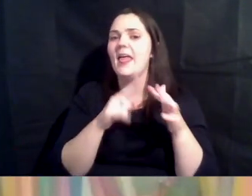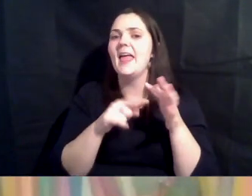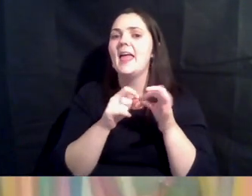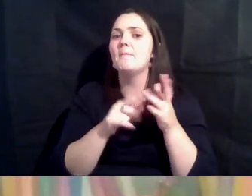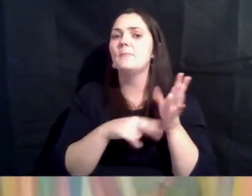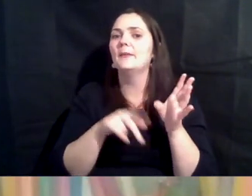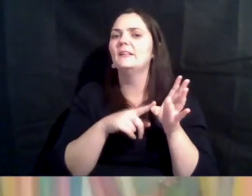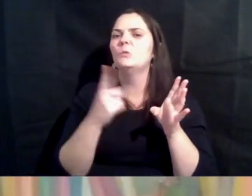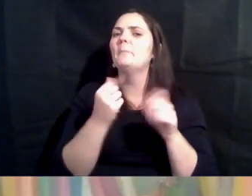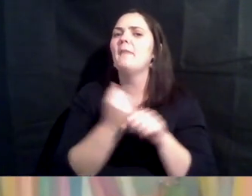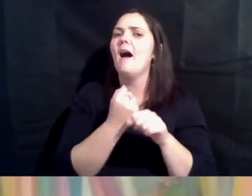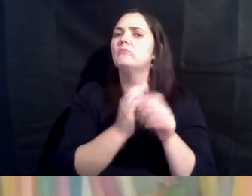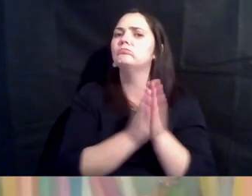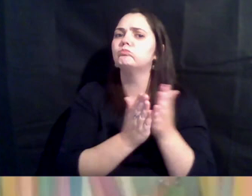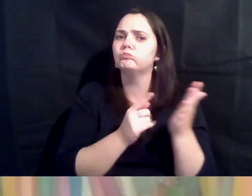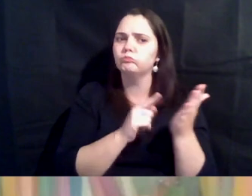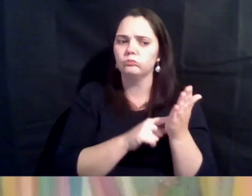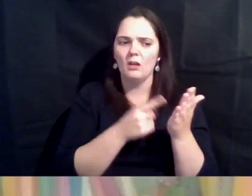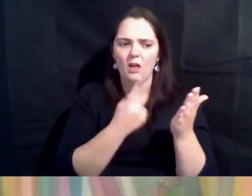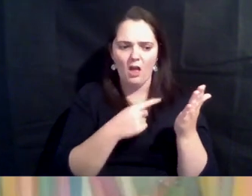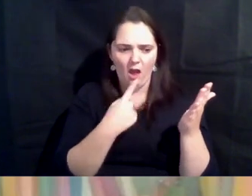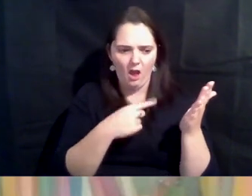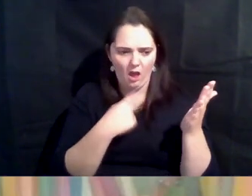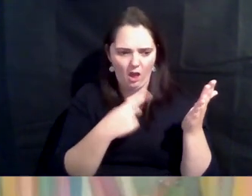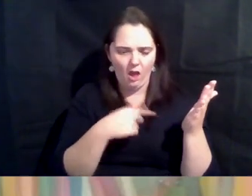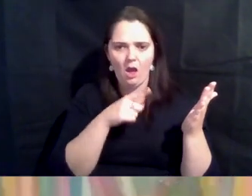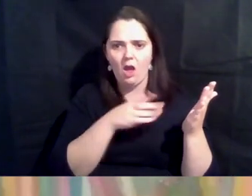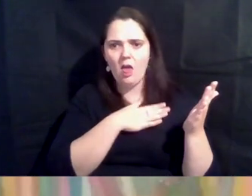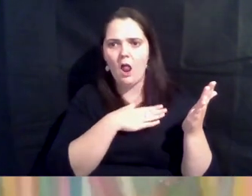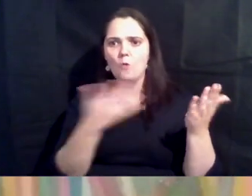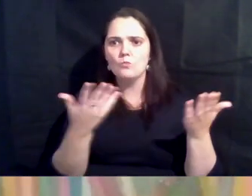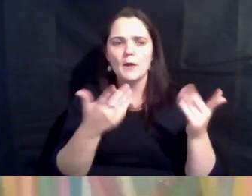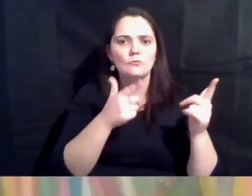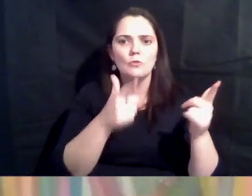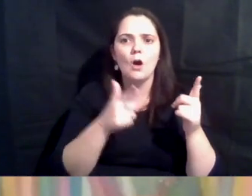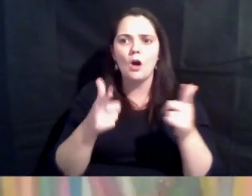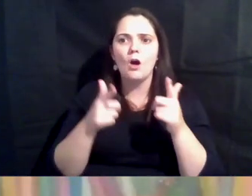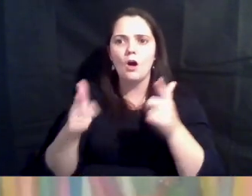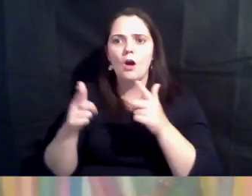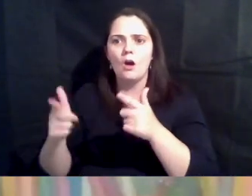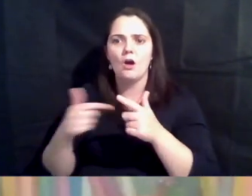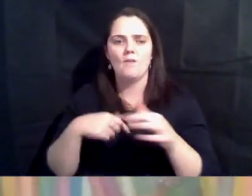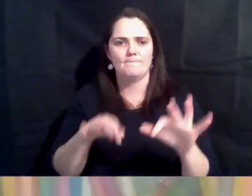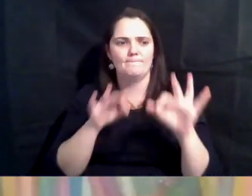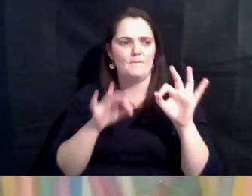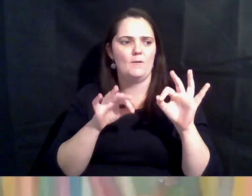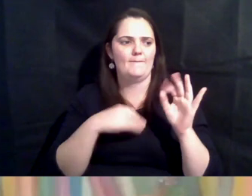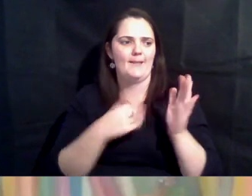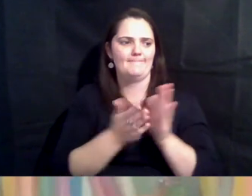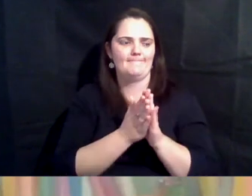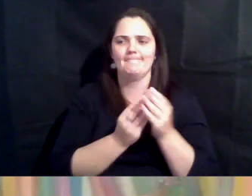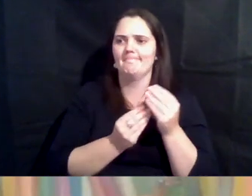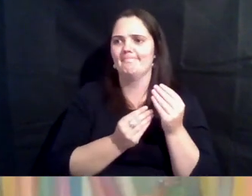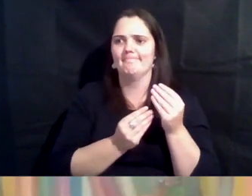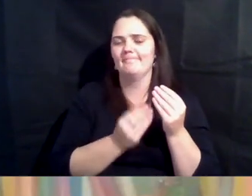it, put together. And because I liked her style, I was like, I think I'll like all the places that she's gone to in this zine. So you can use your own